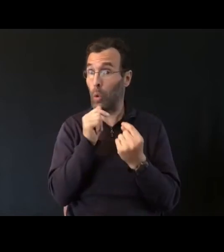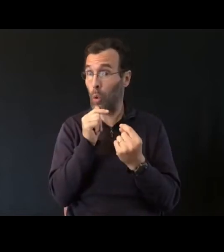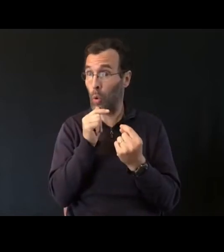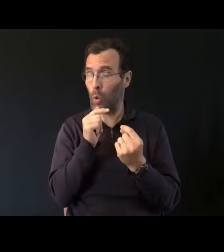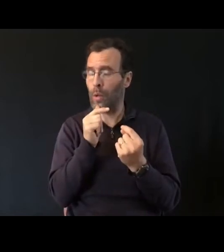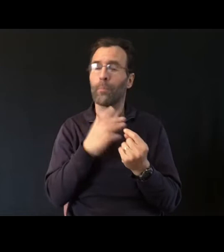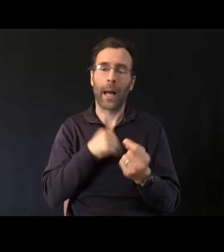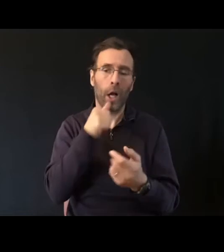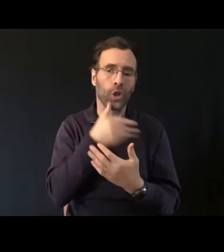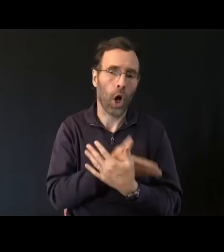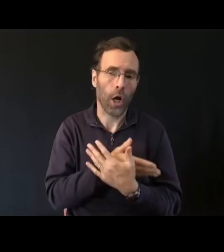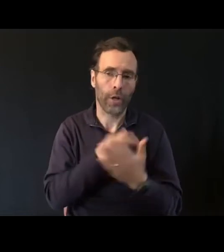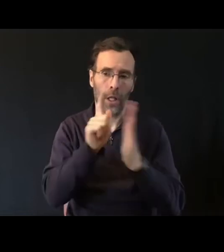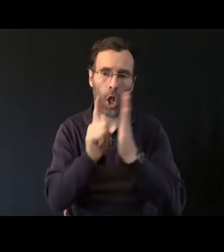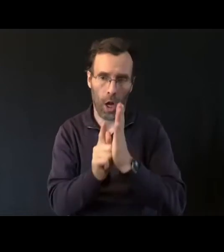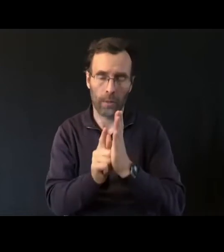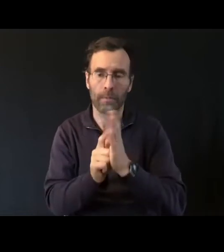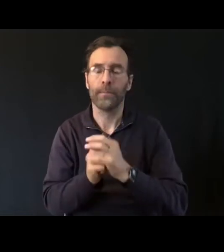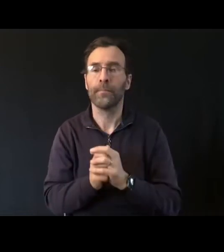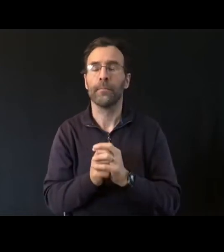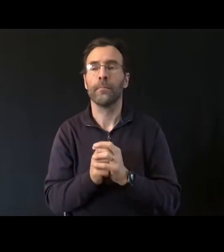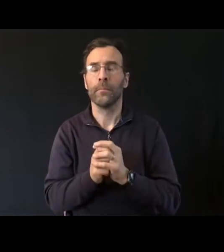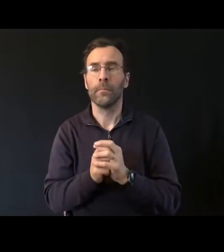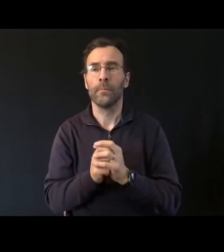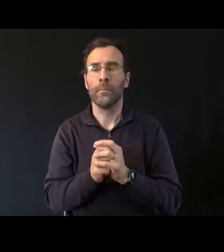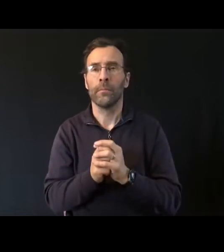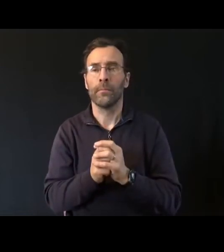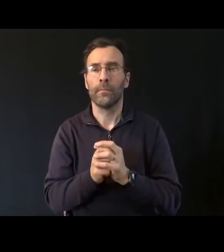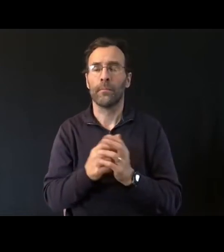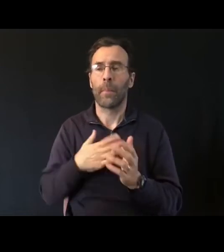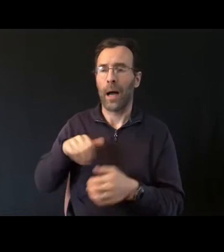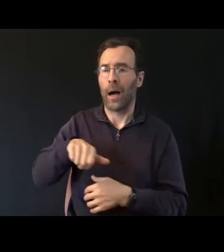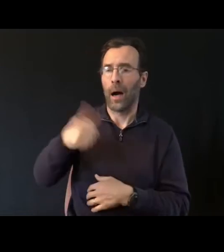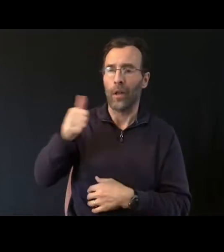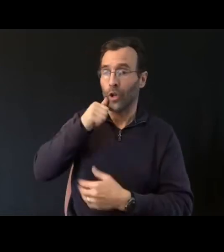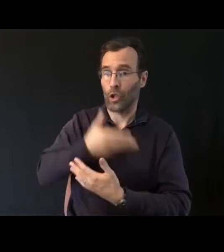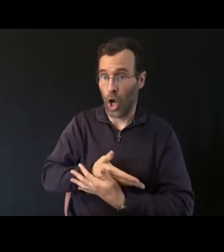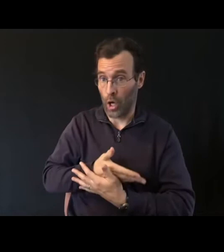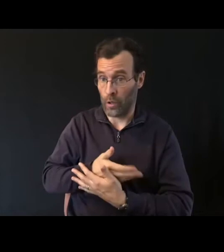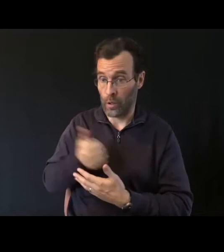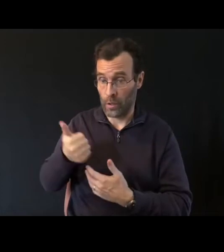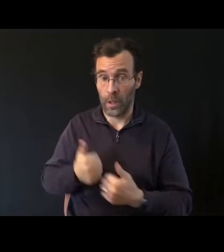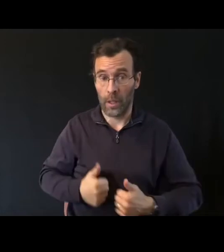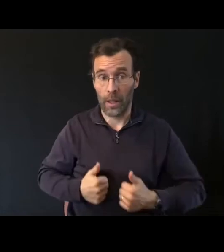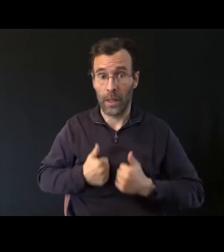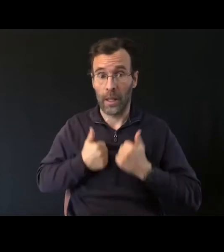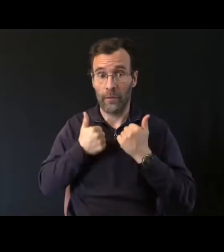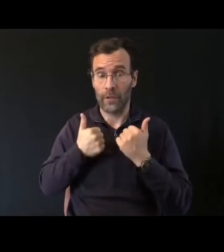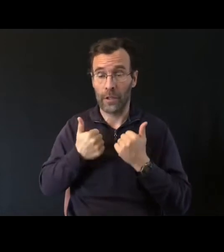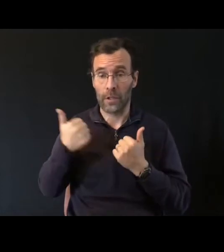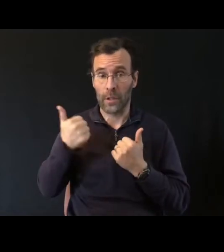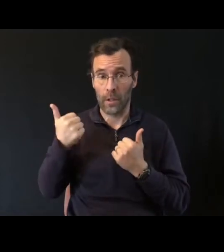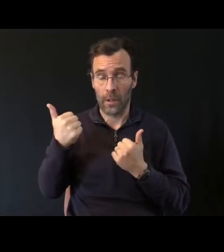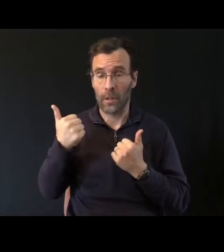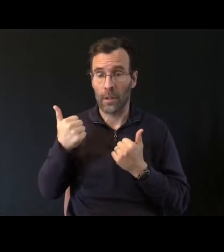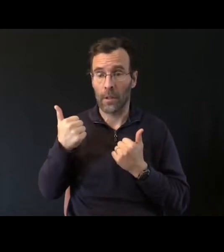daughter-in-law, okay? And then my other daughter that lives in on